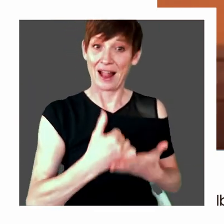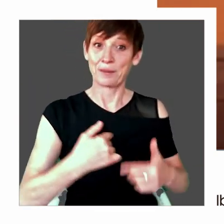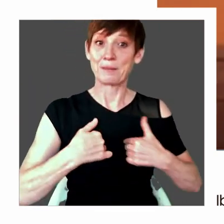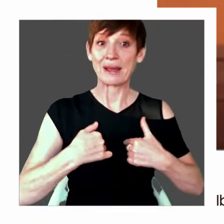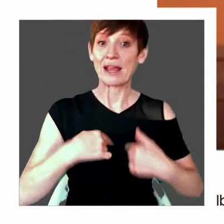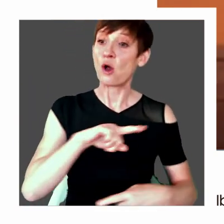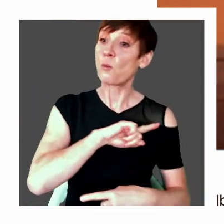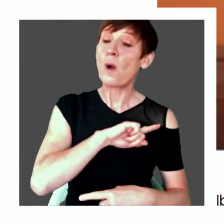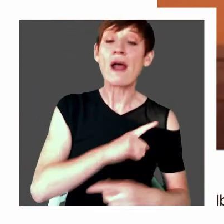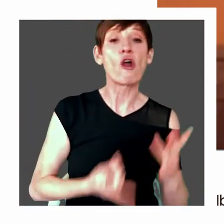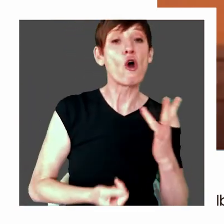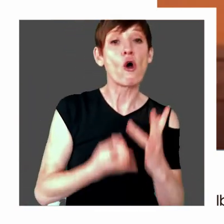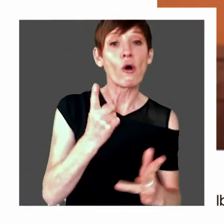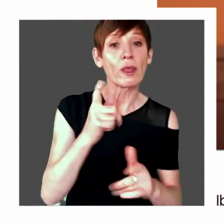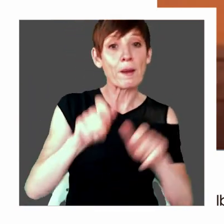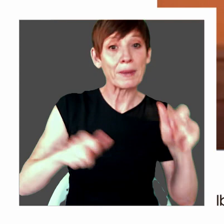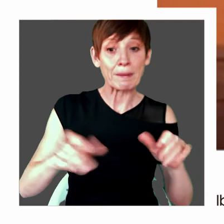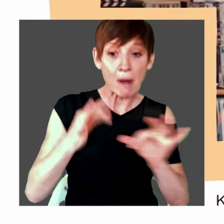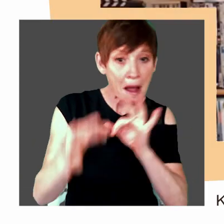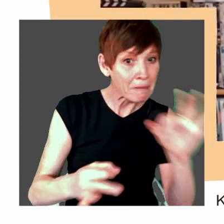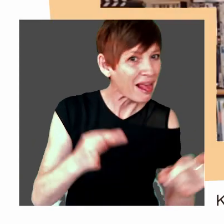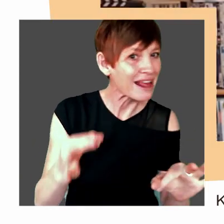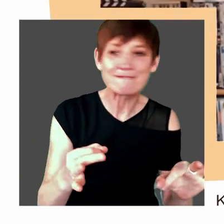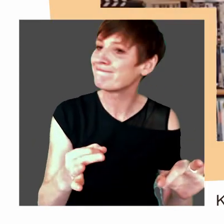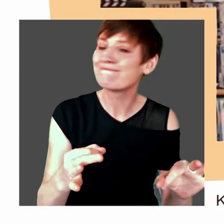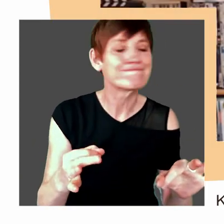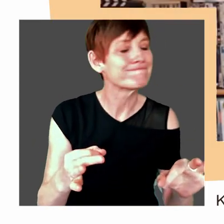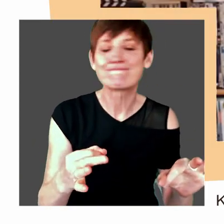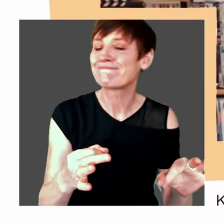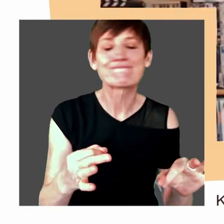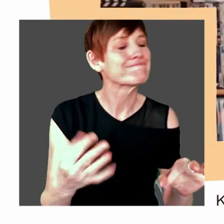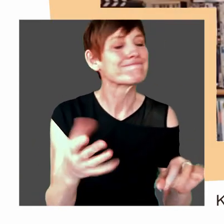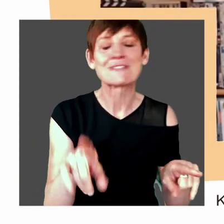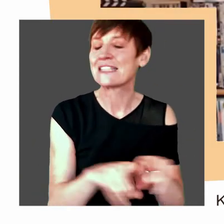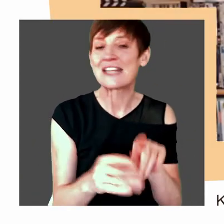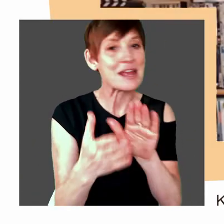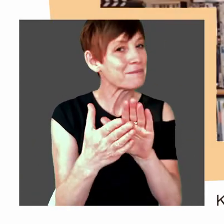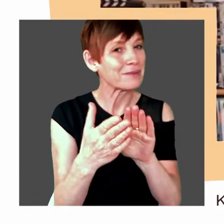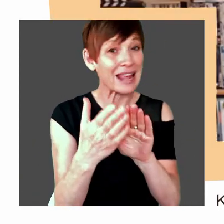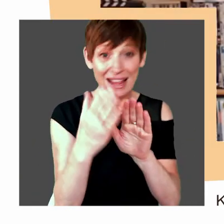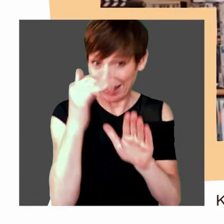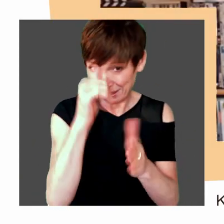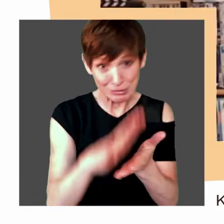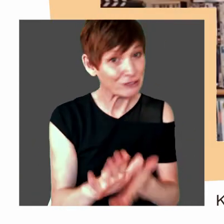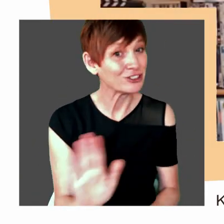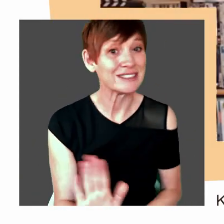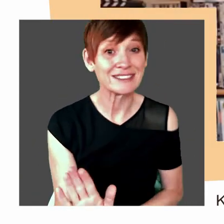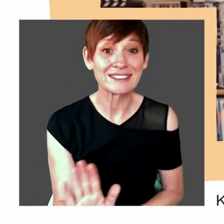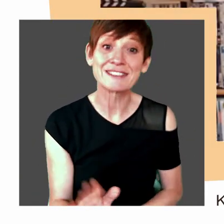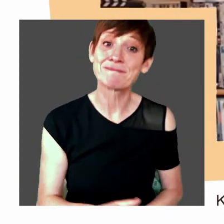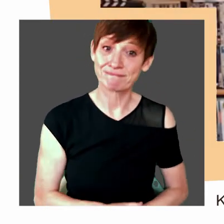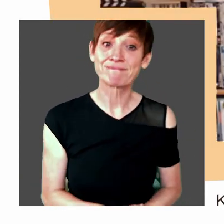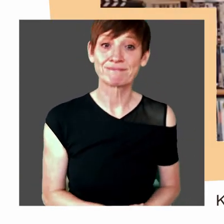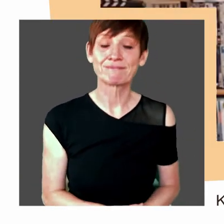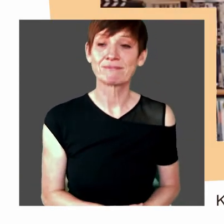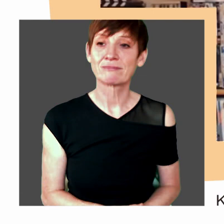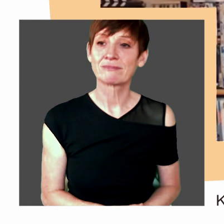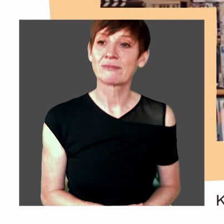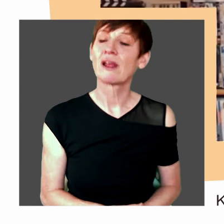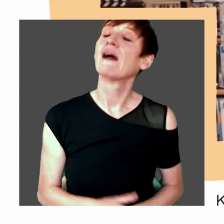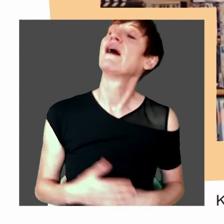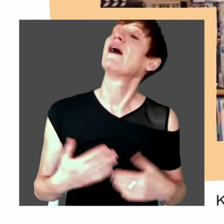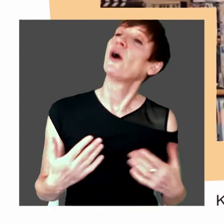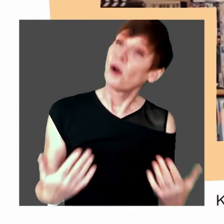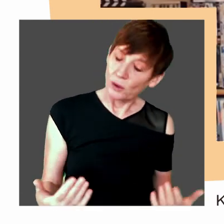the other people applying in terms of my experience in community work. So yeah, that was what I did. So